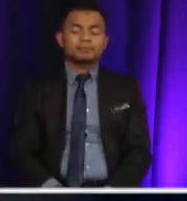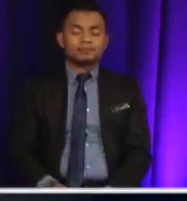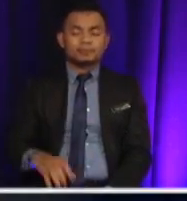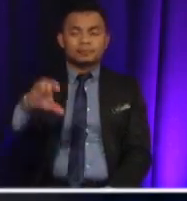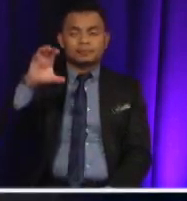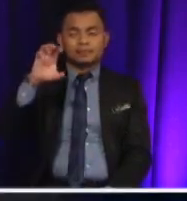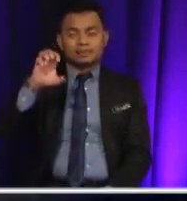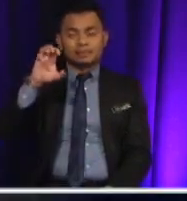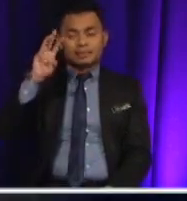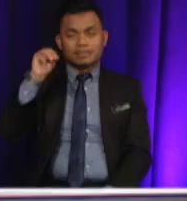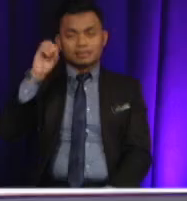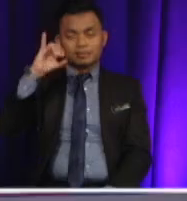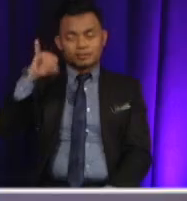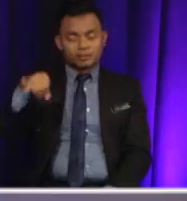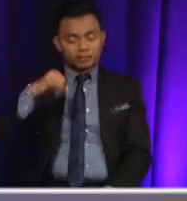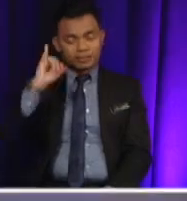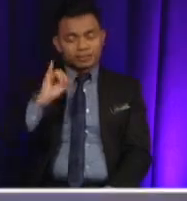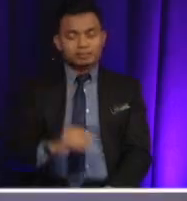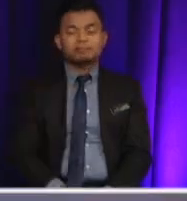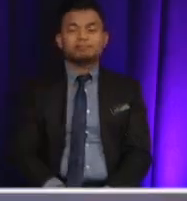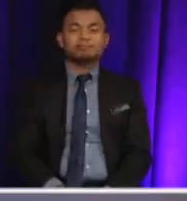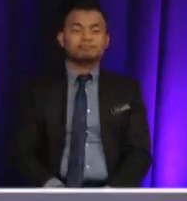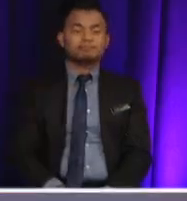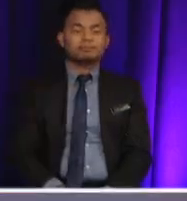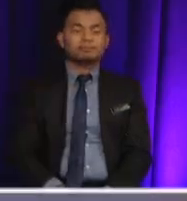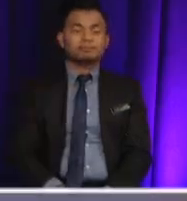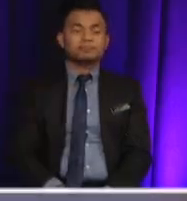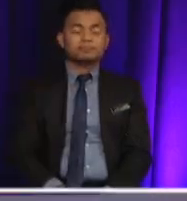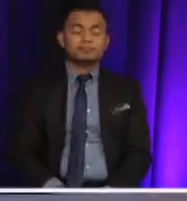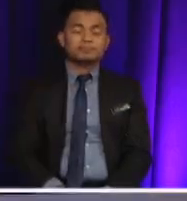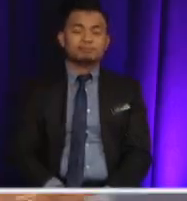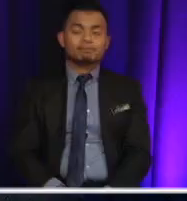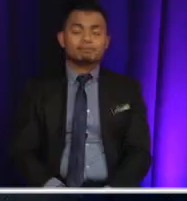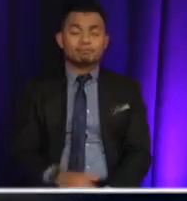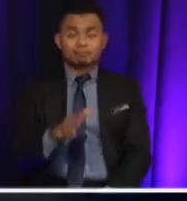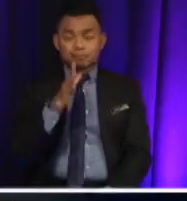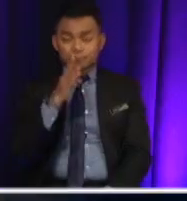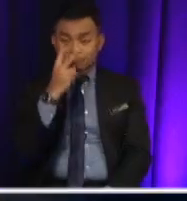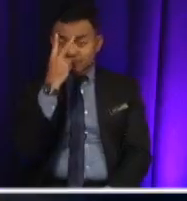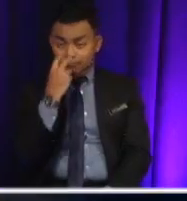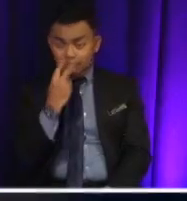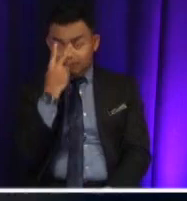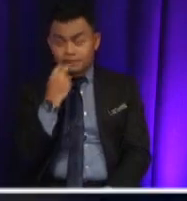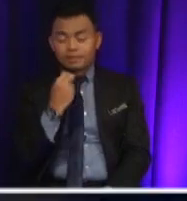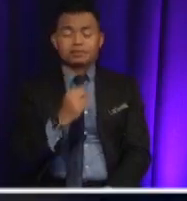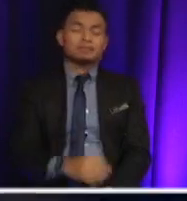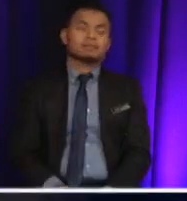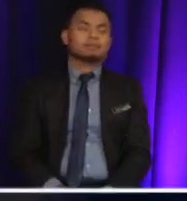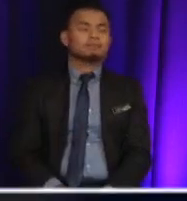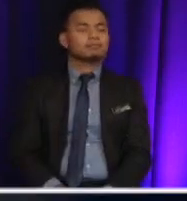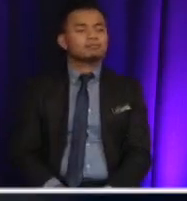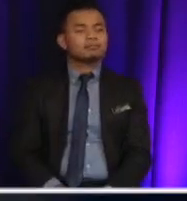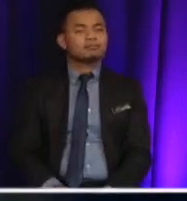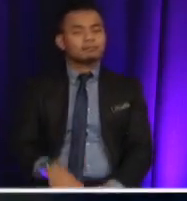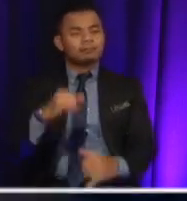a sad poem. The child's feeling sad. Okay. He saw the mother crying. And the last one. Last one. Okay, do you want to